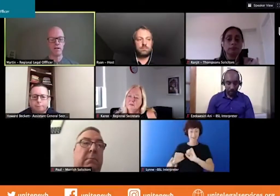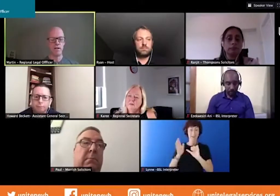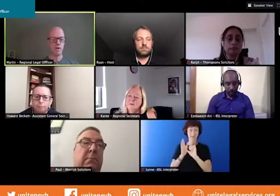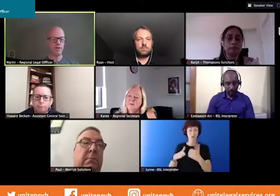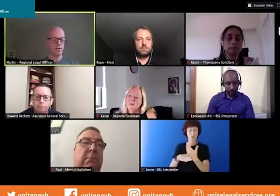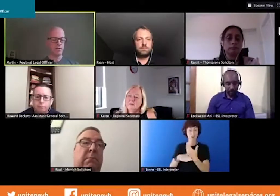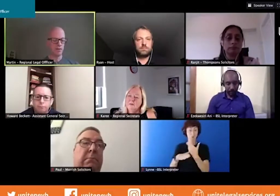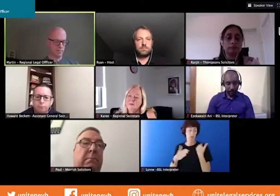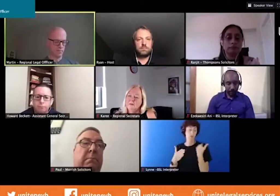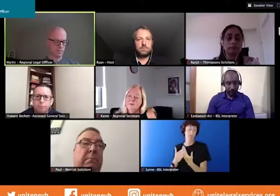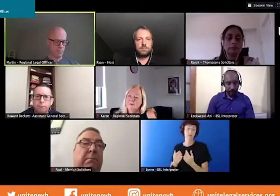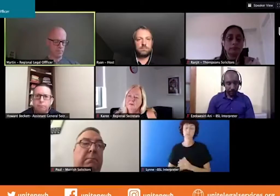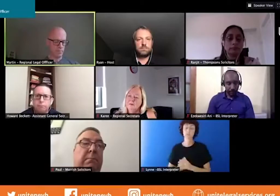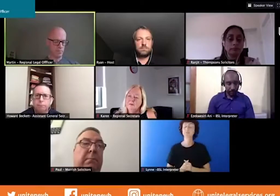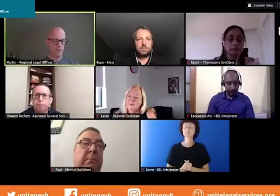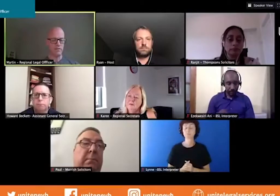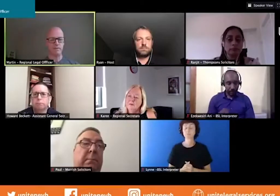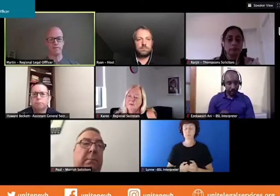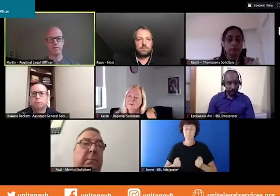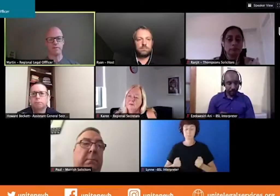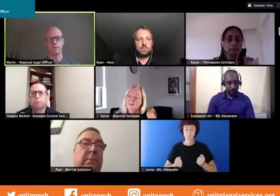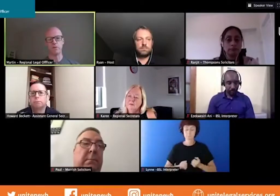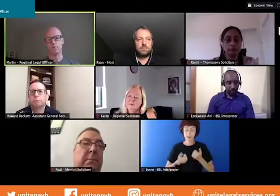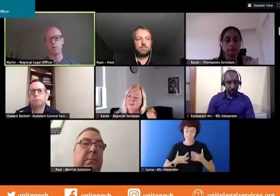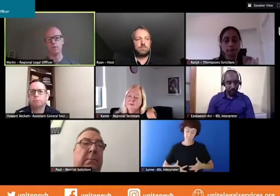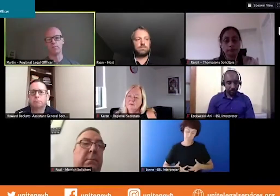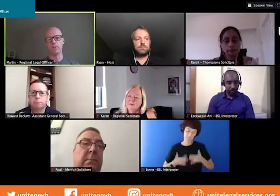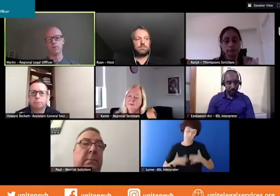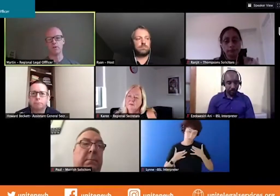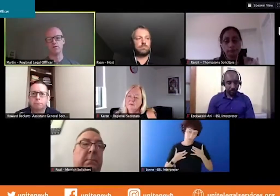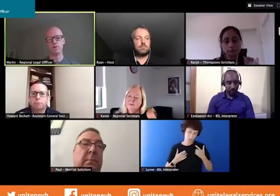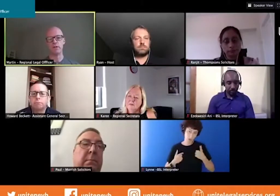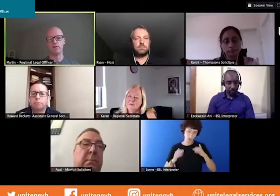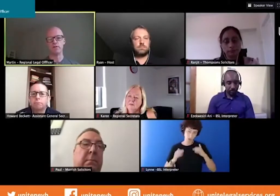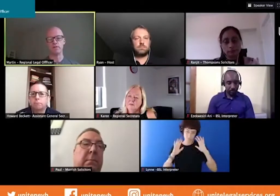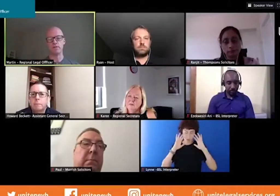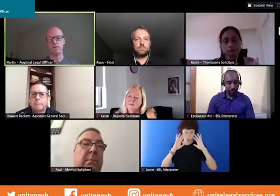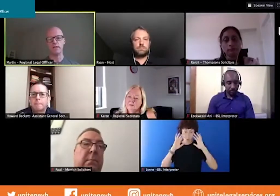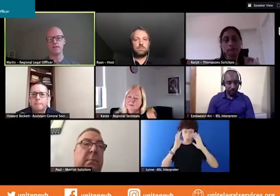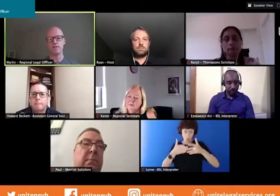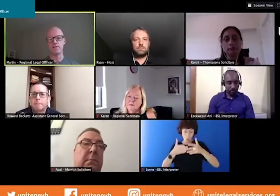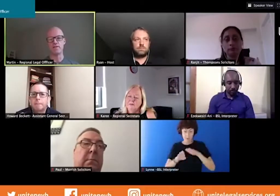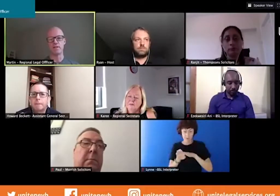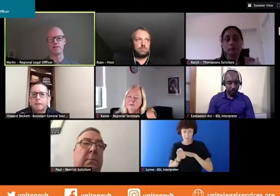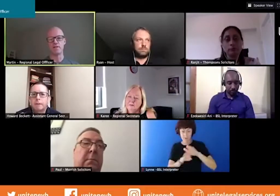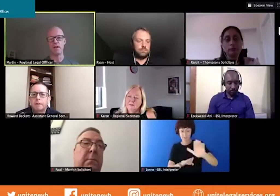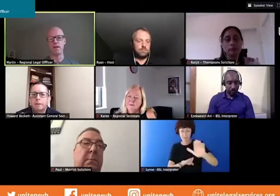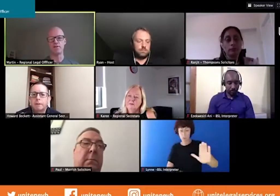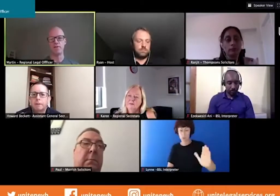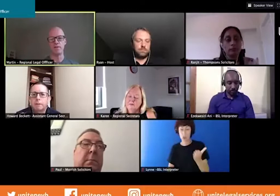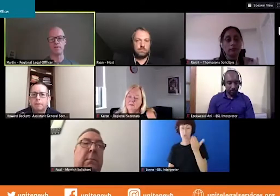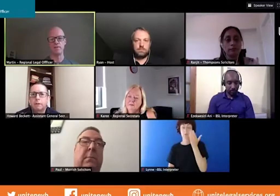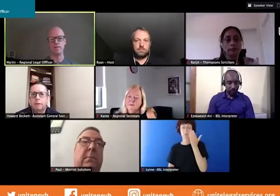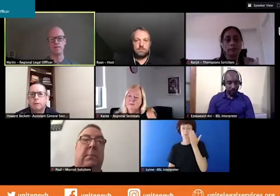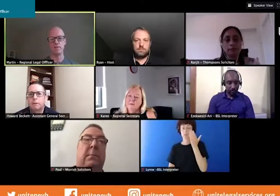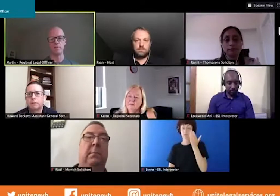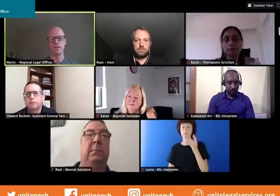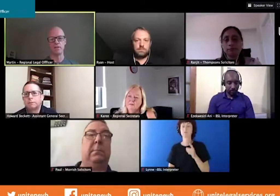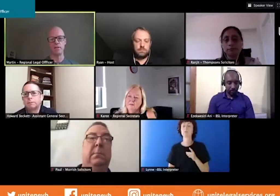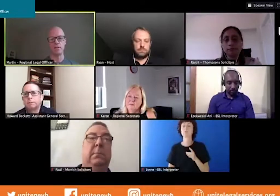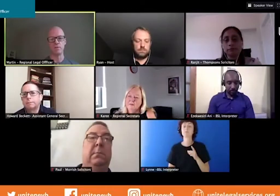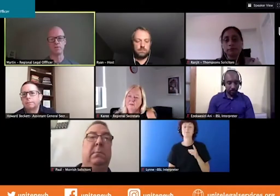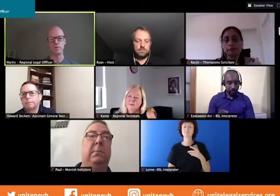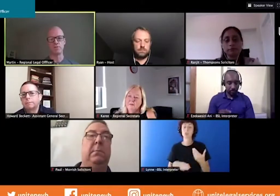my perspective, I'm quite worried about what's coming. Yes, it is the case that the job retention scheme has